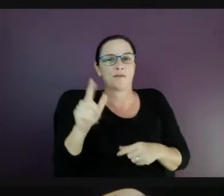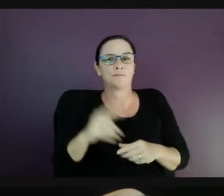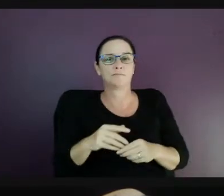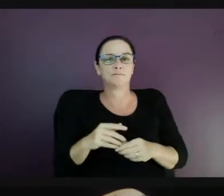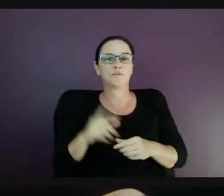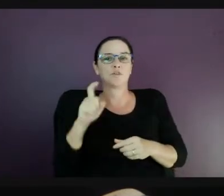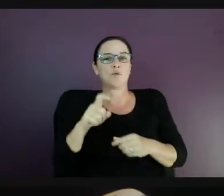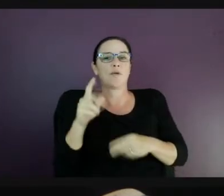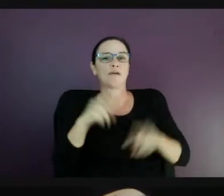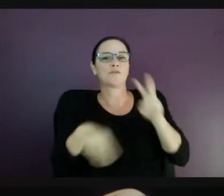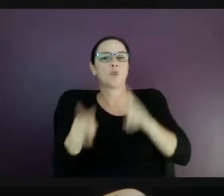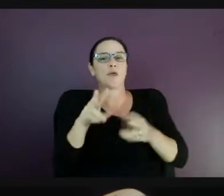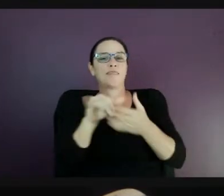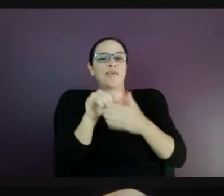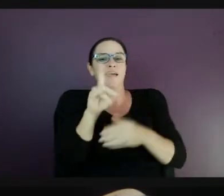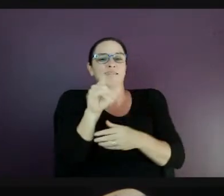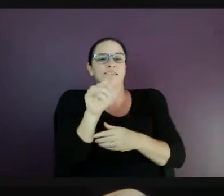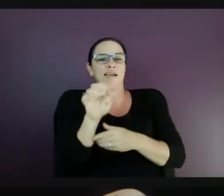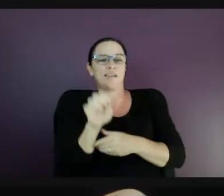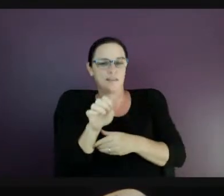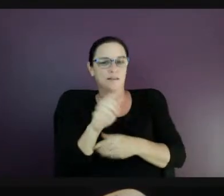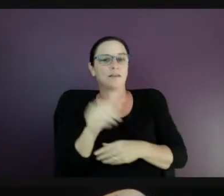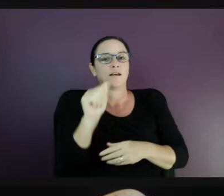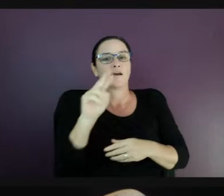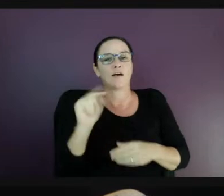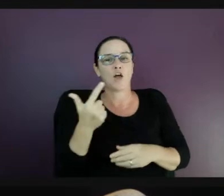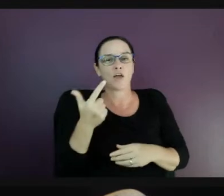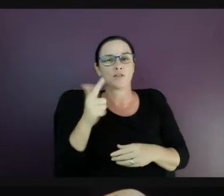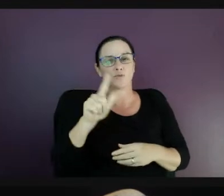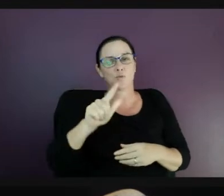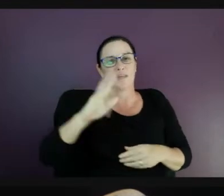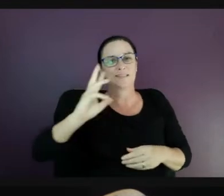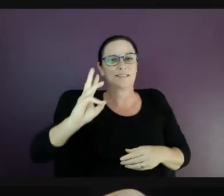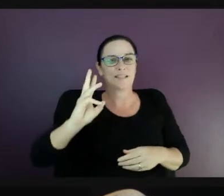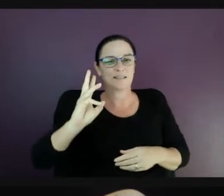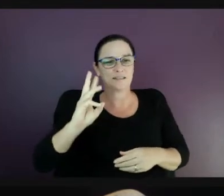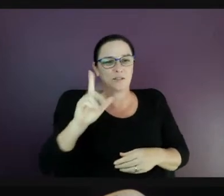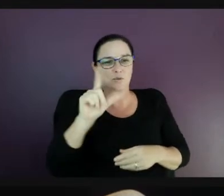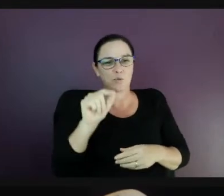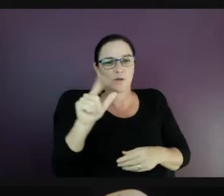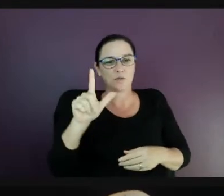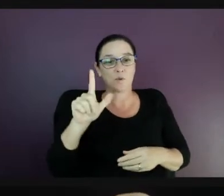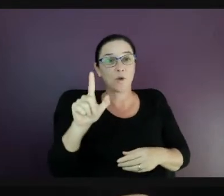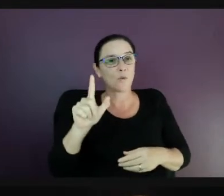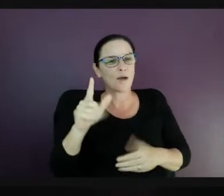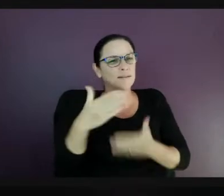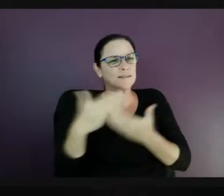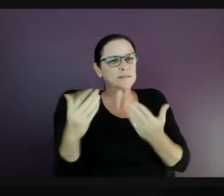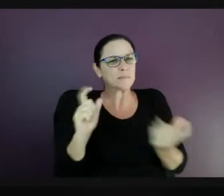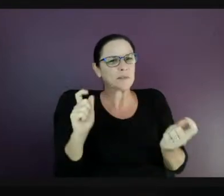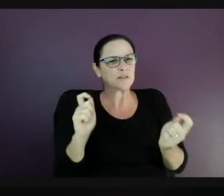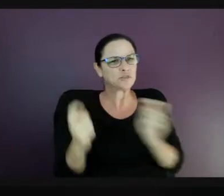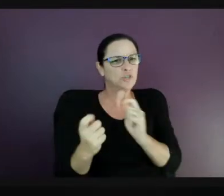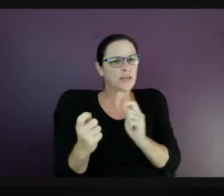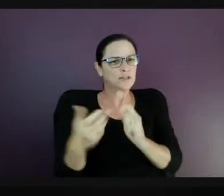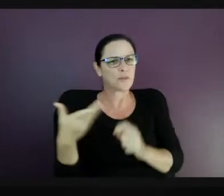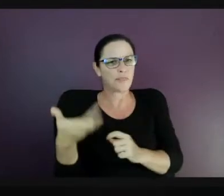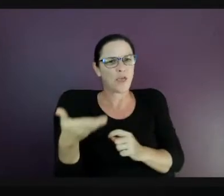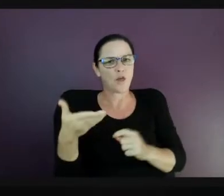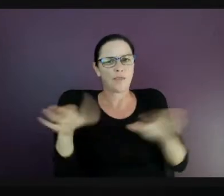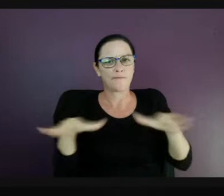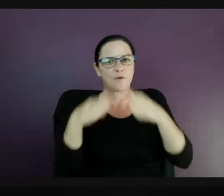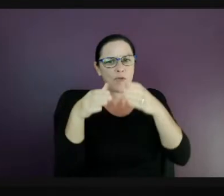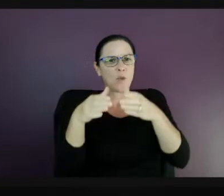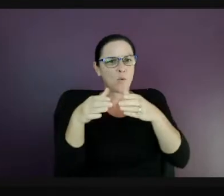here, the 26th of August, 2021, and right around then is when a major shift happened on the volcano